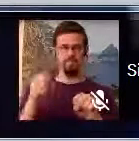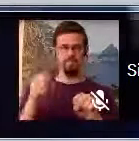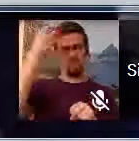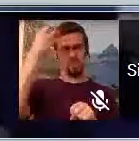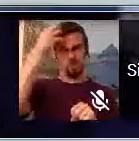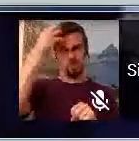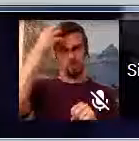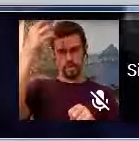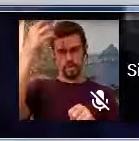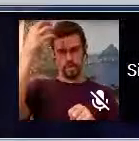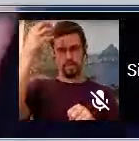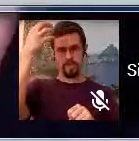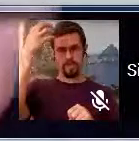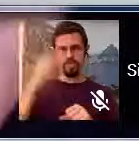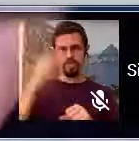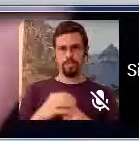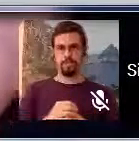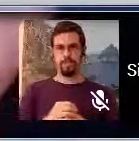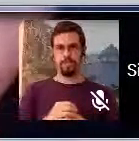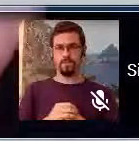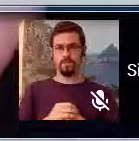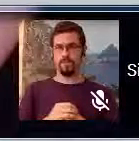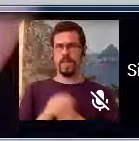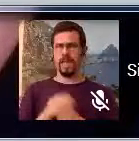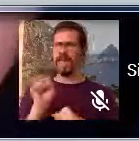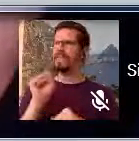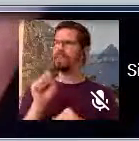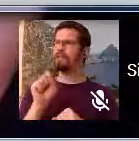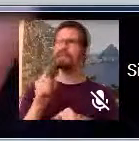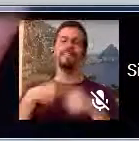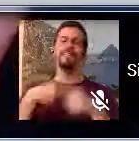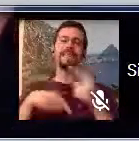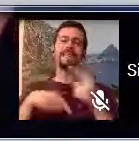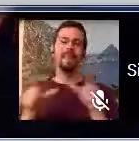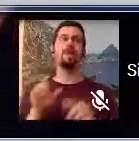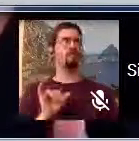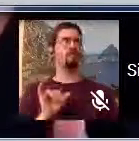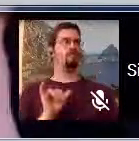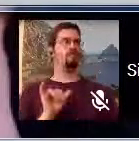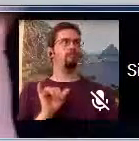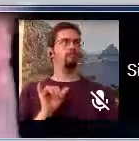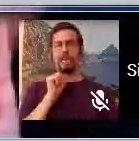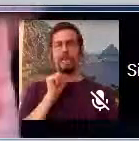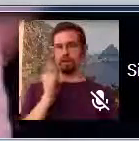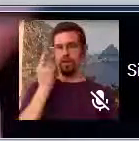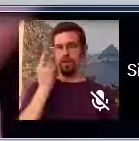Sign language, right? Thank you. That's what that means. It means sign language. Okay, Stokie Notation.